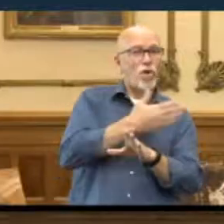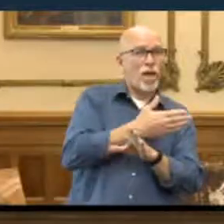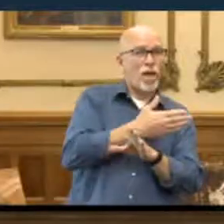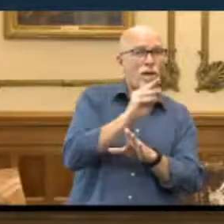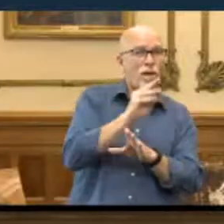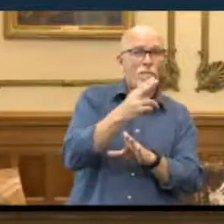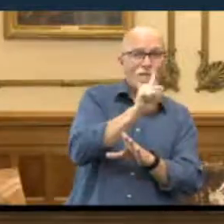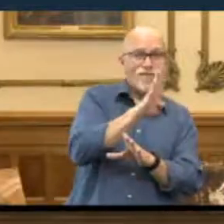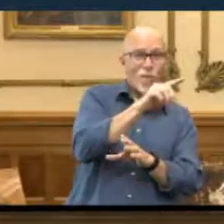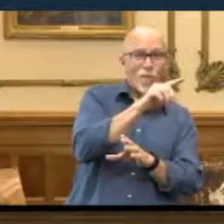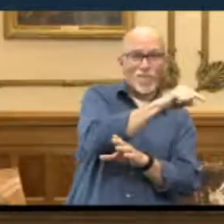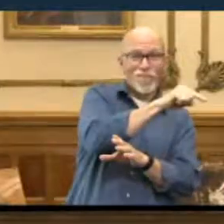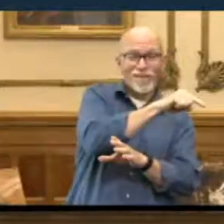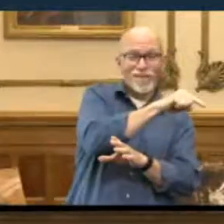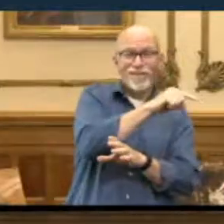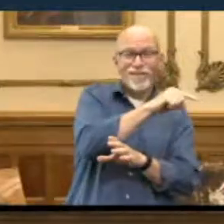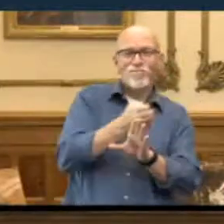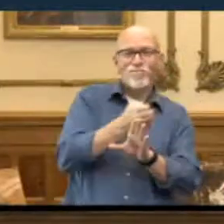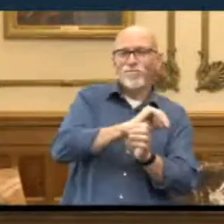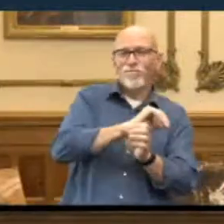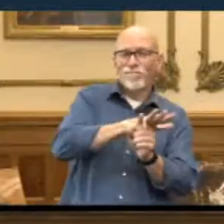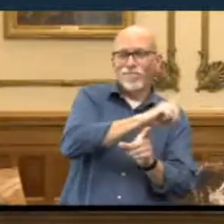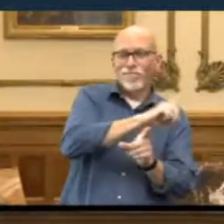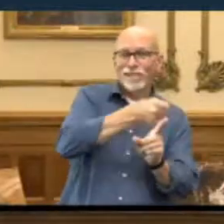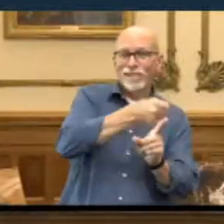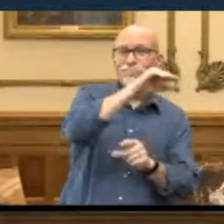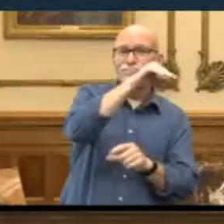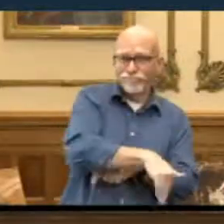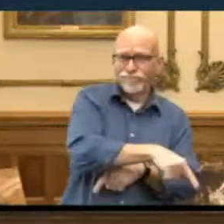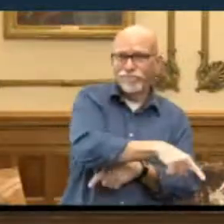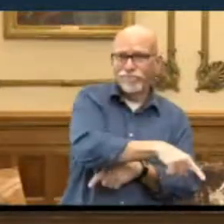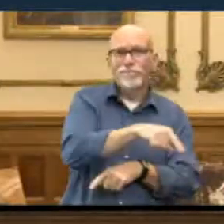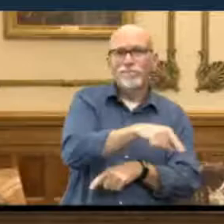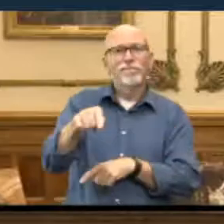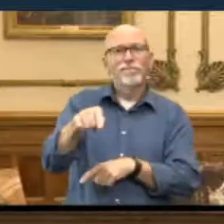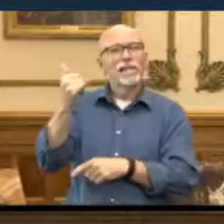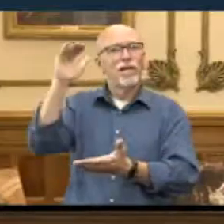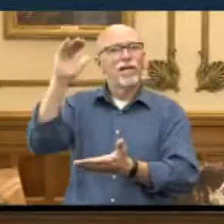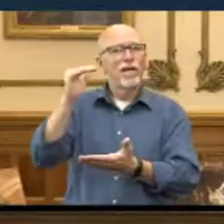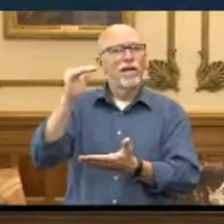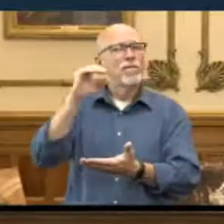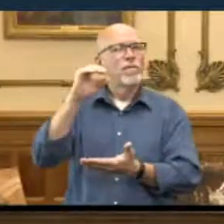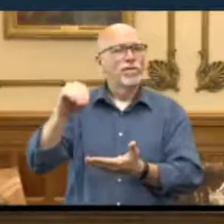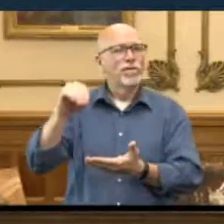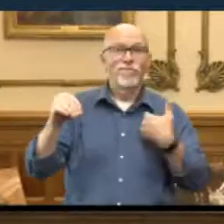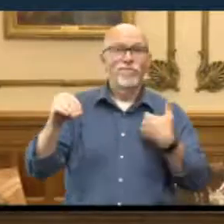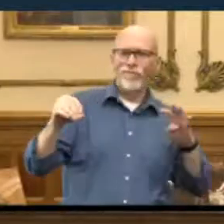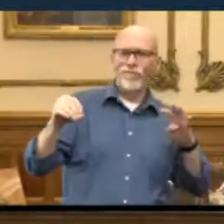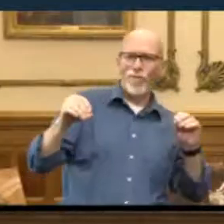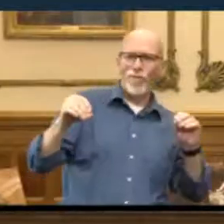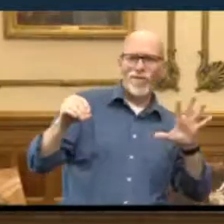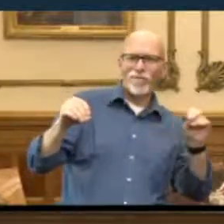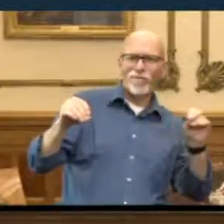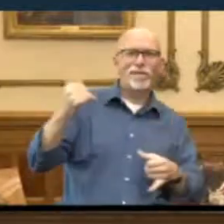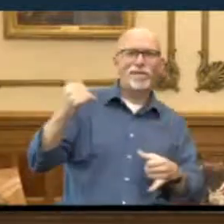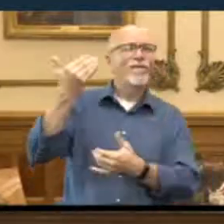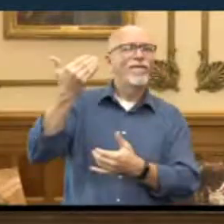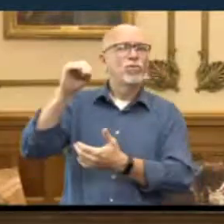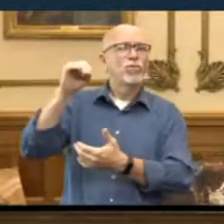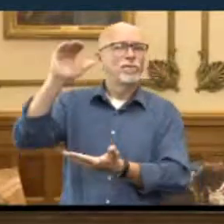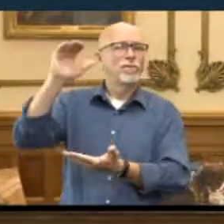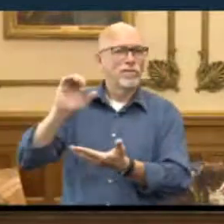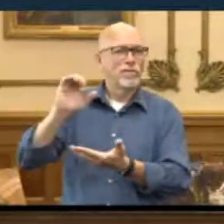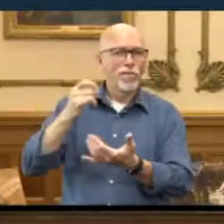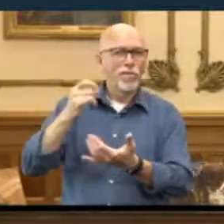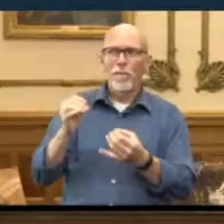March 24th, the pre-pandemic where we really got hit, is only down 13% compared to that period of time. So we're starting to